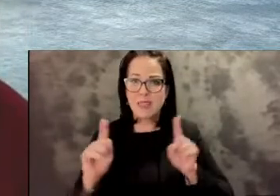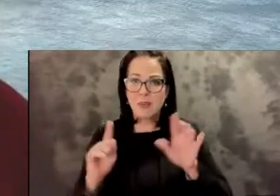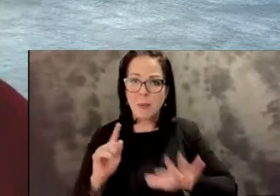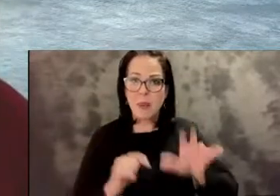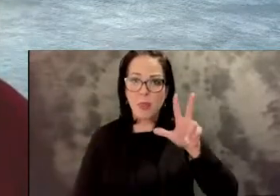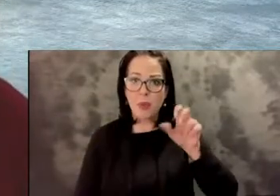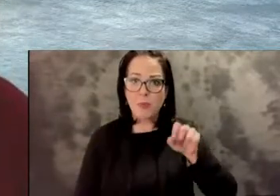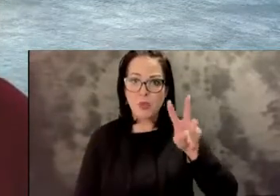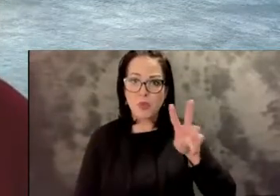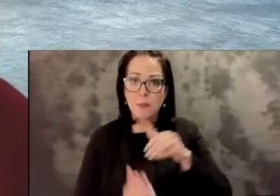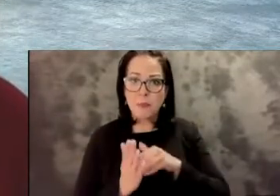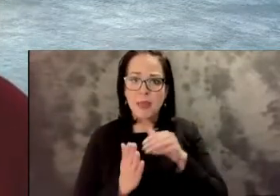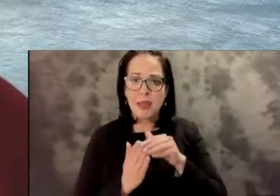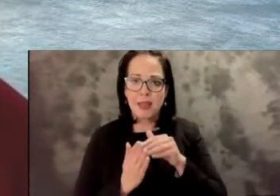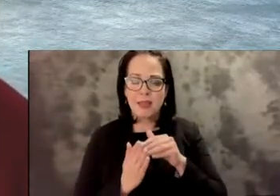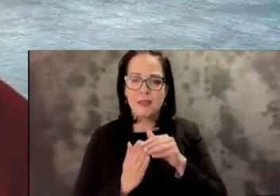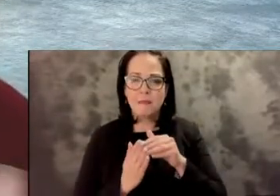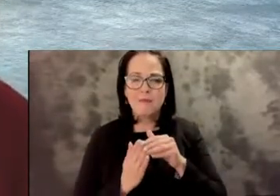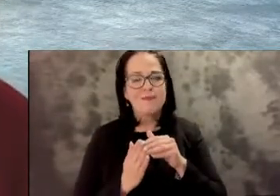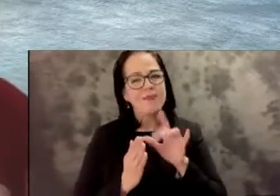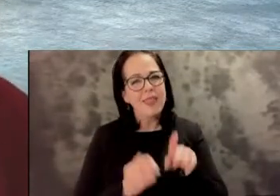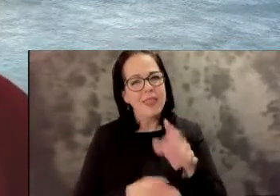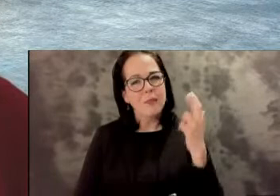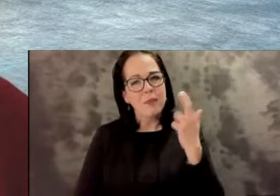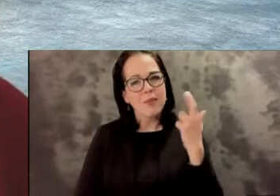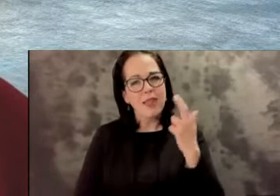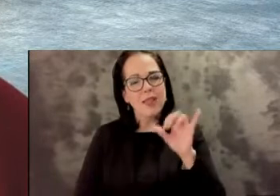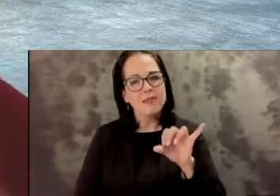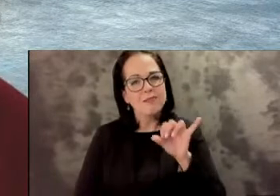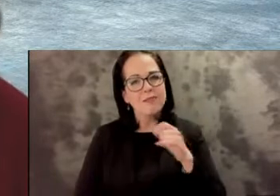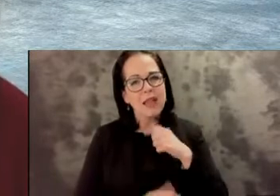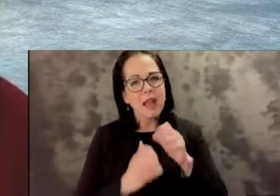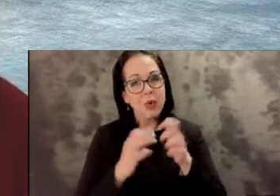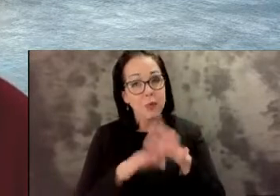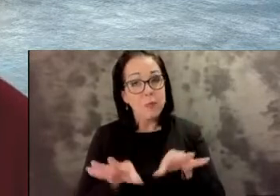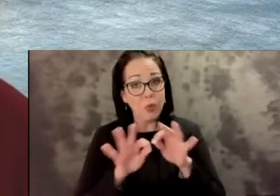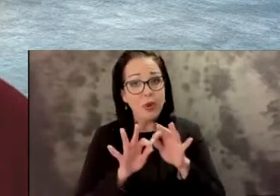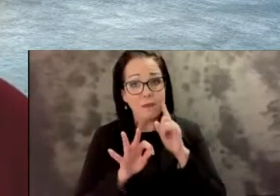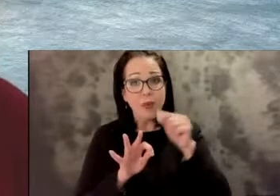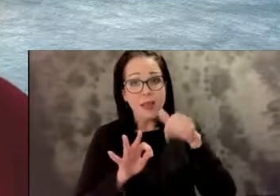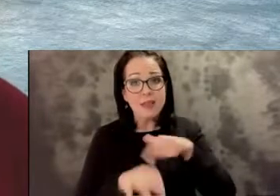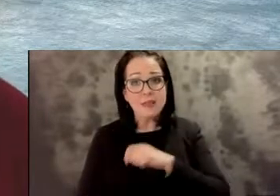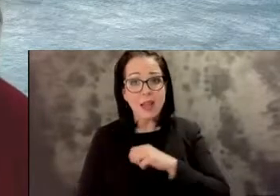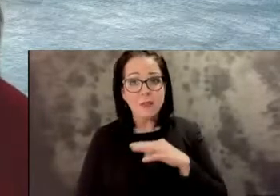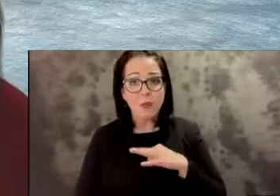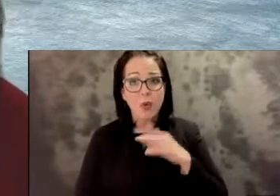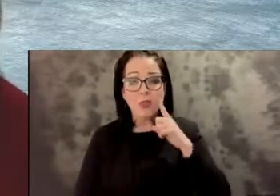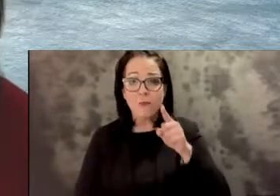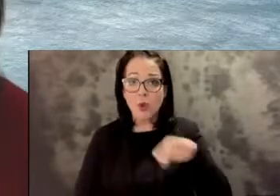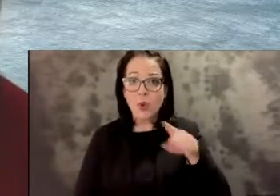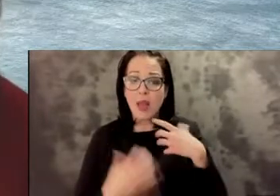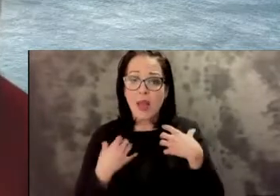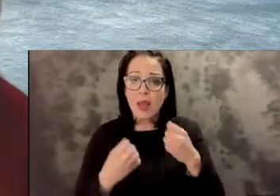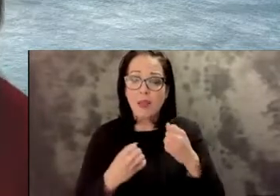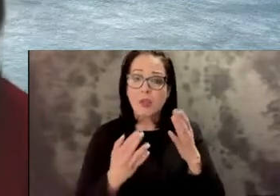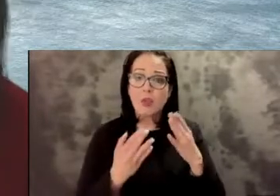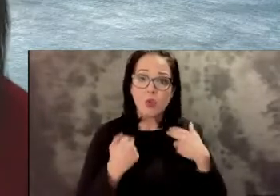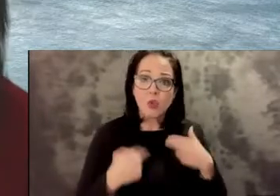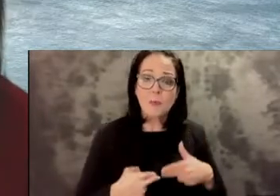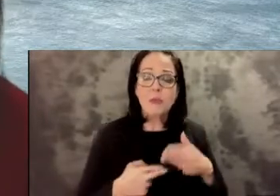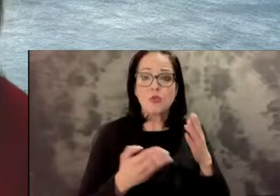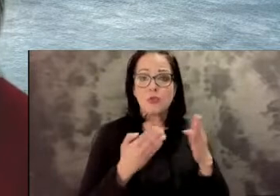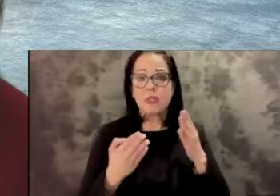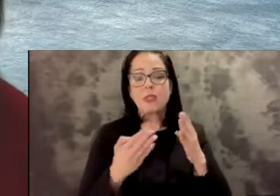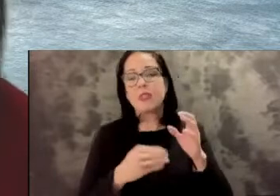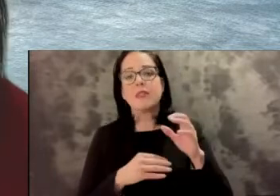3.2 million. So that made me realize how important it is for this task force, the Health and Human Services Secretary, the